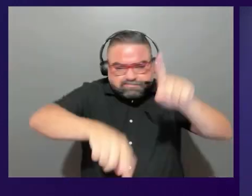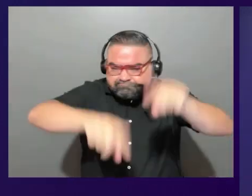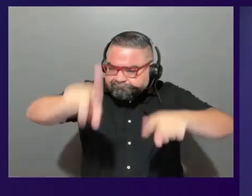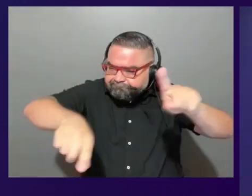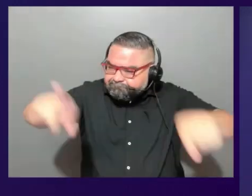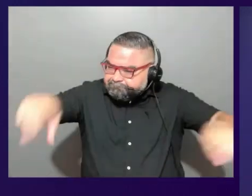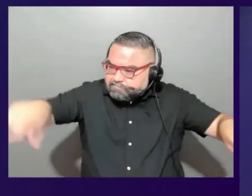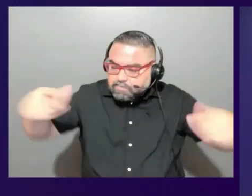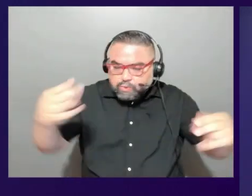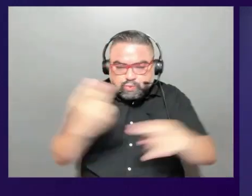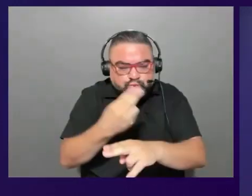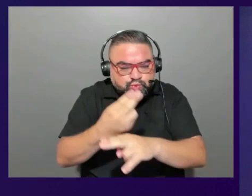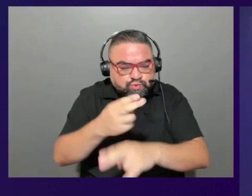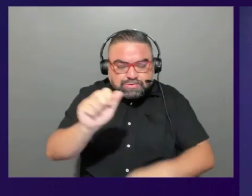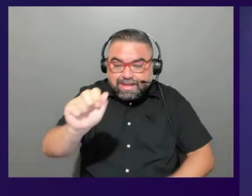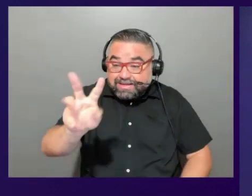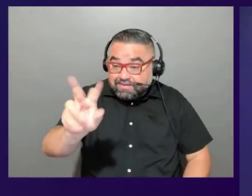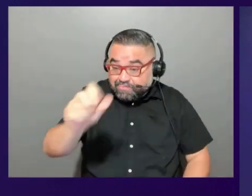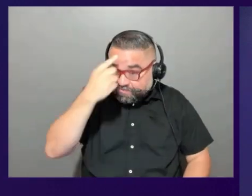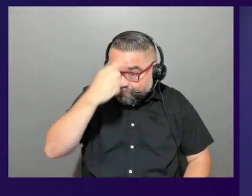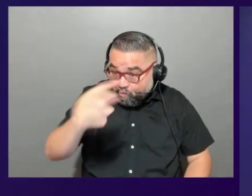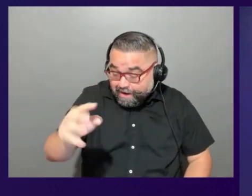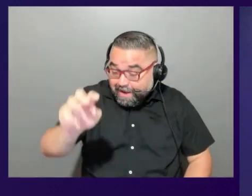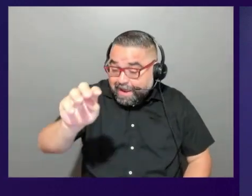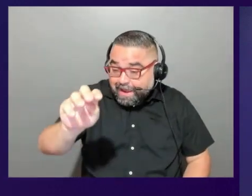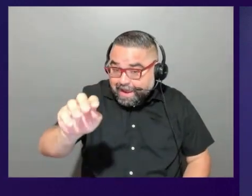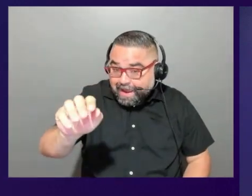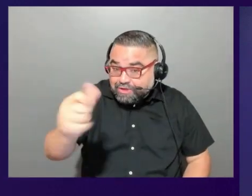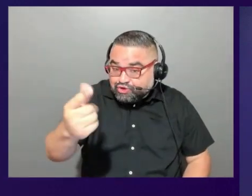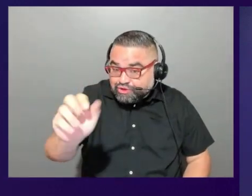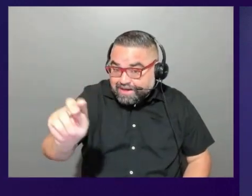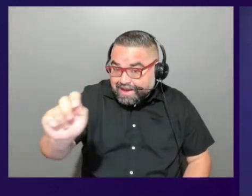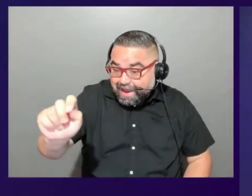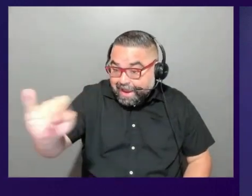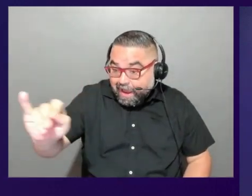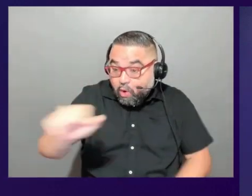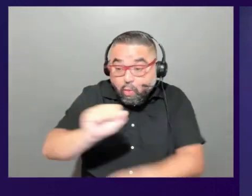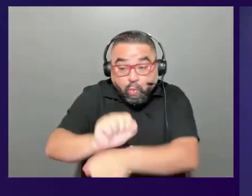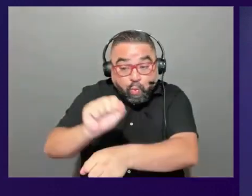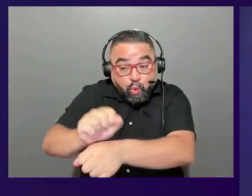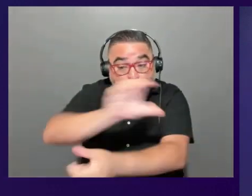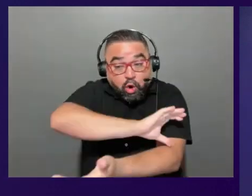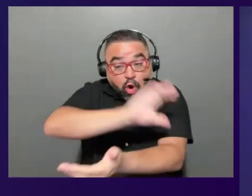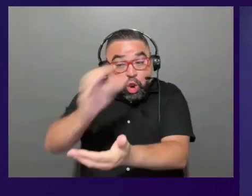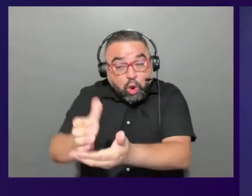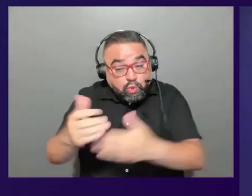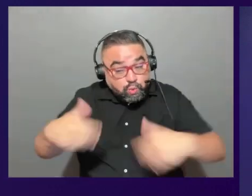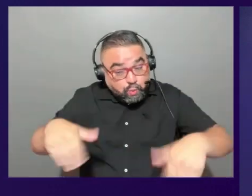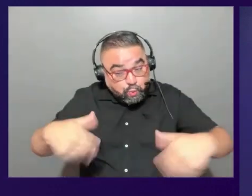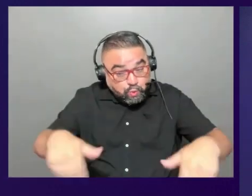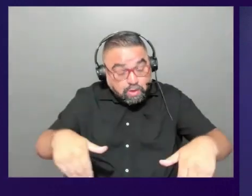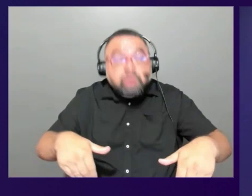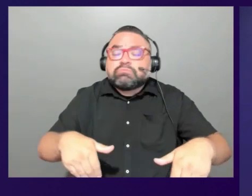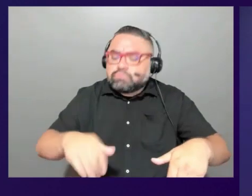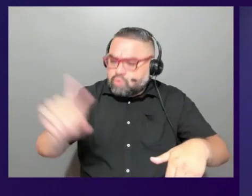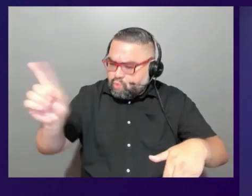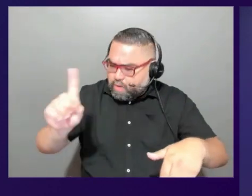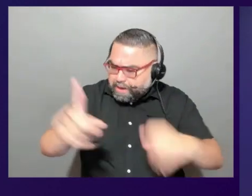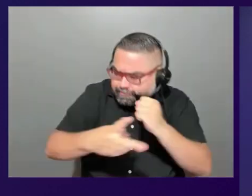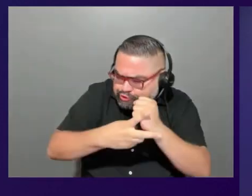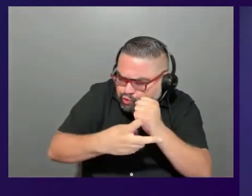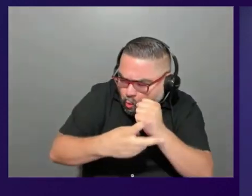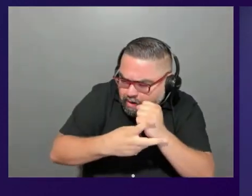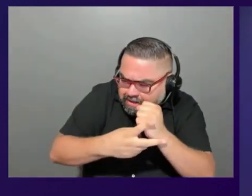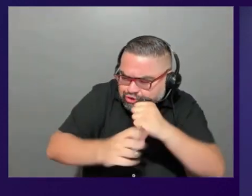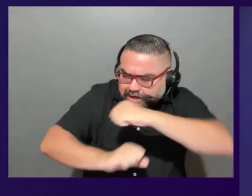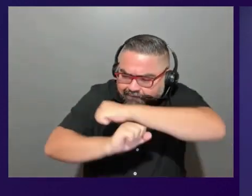using AWS for AI/ML workloads. Specifically, we want to share how and where AWS storage infrastructure really